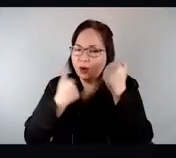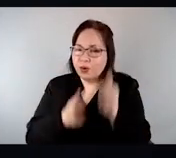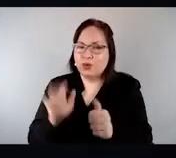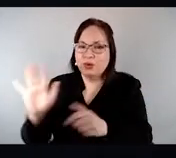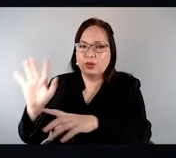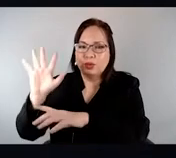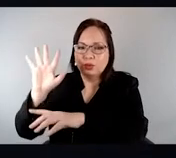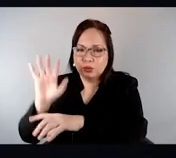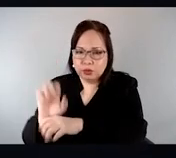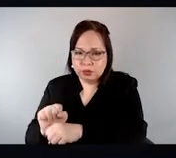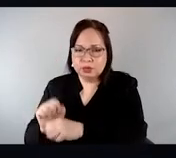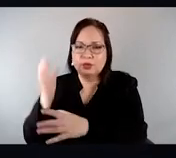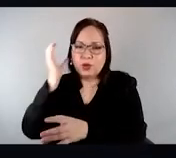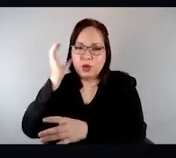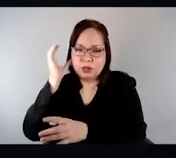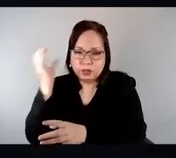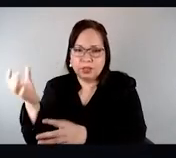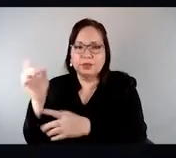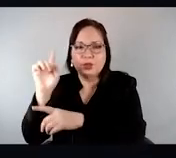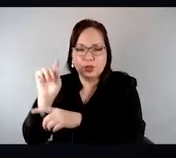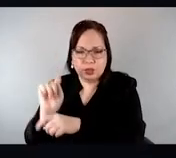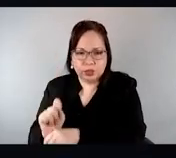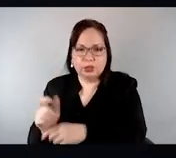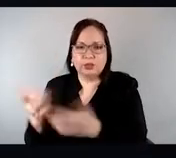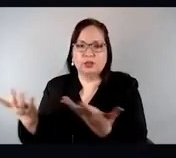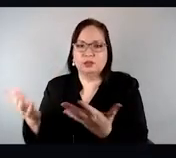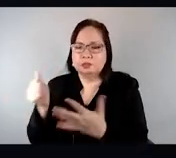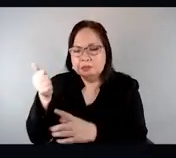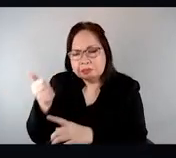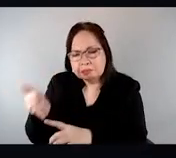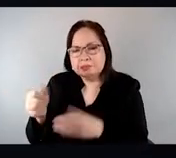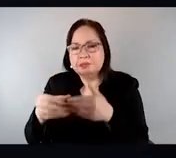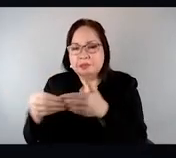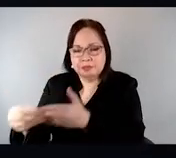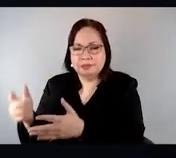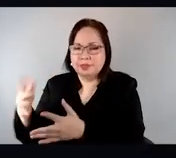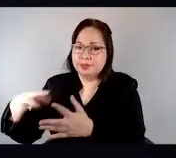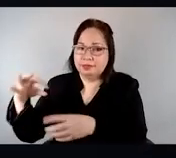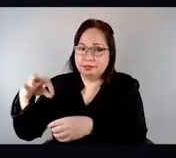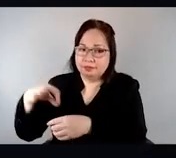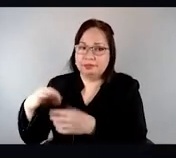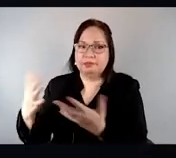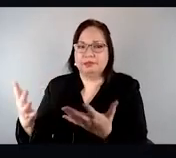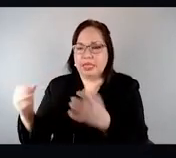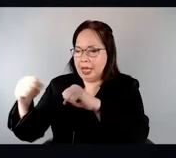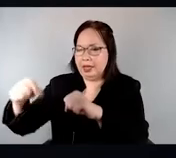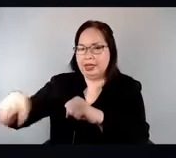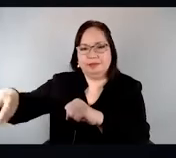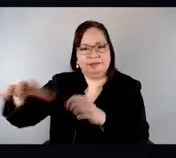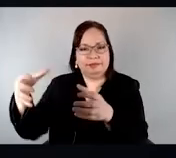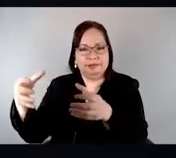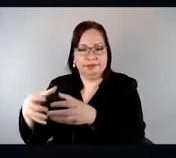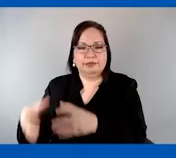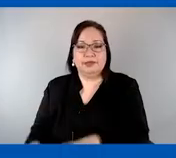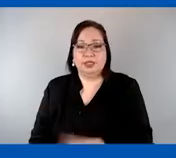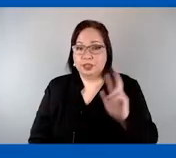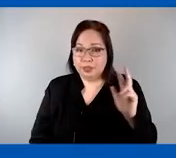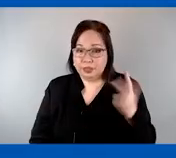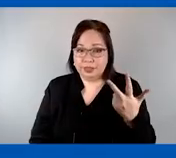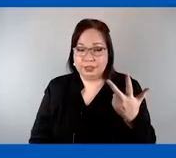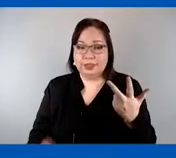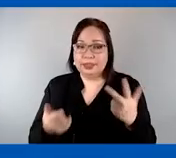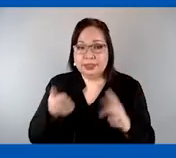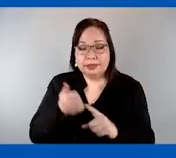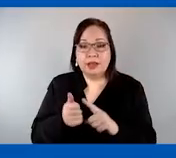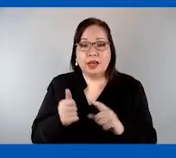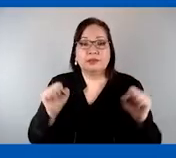accordance with their own concept of leadership and consensus building. The